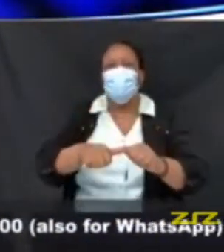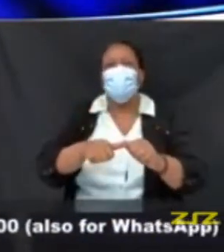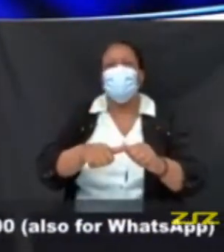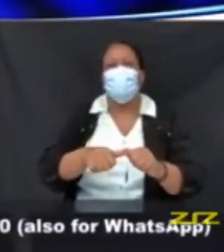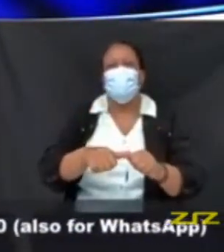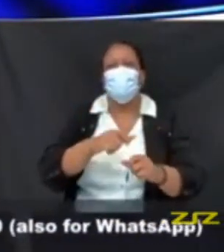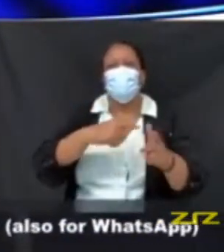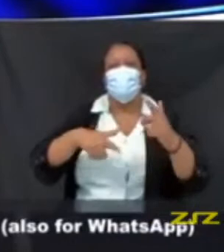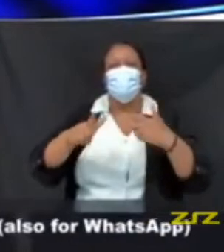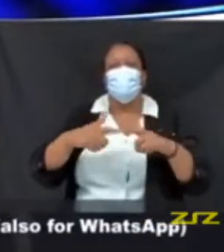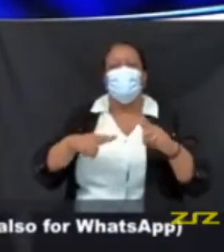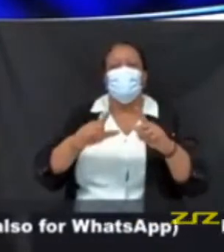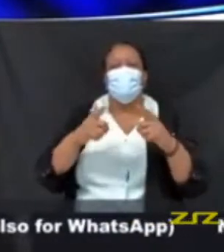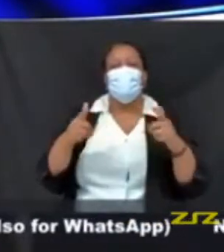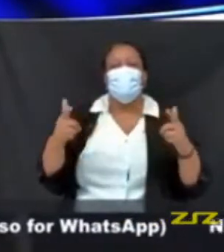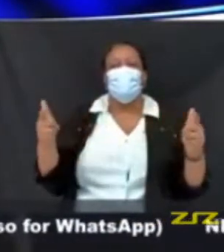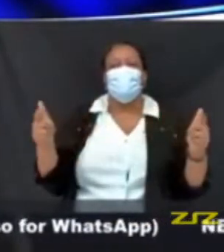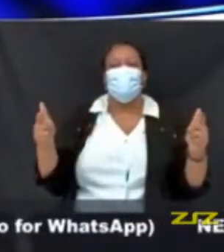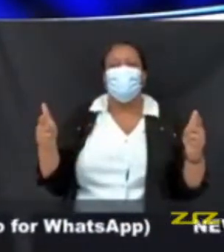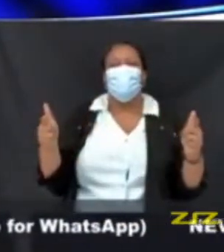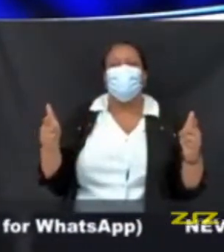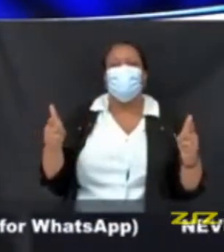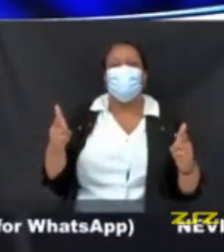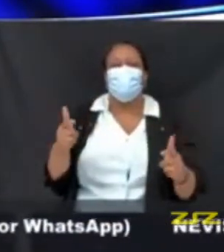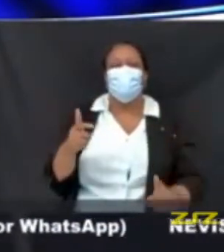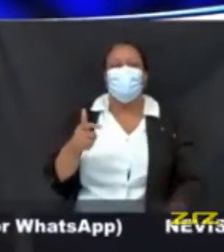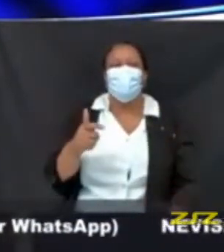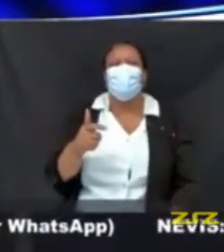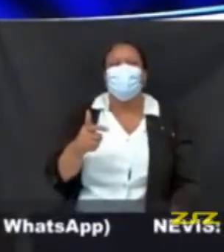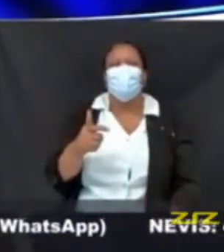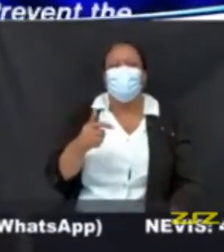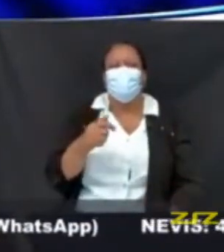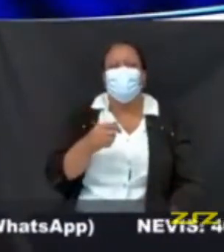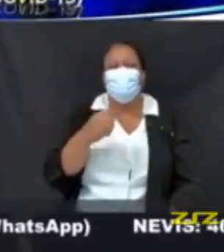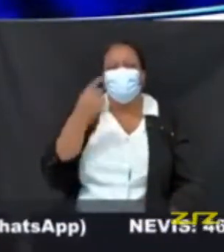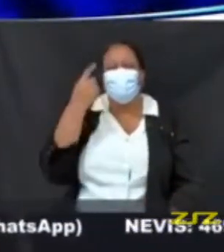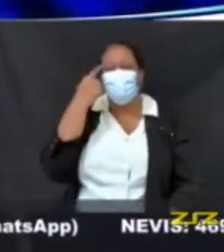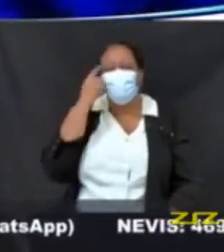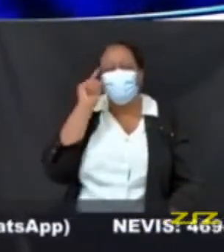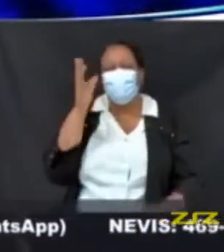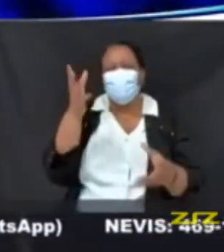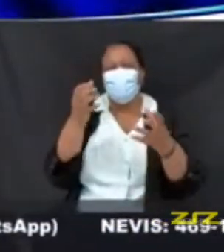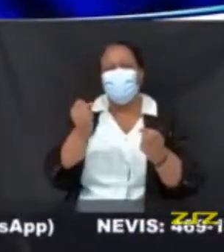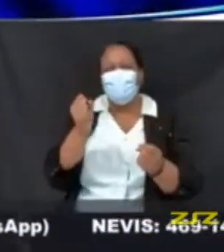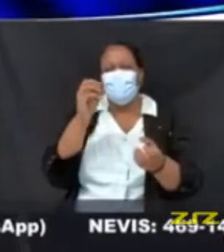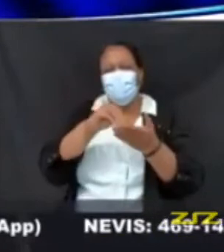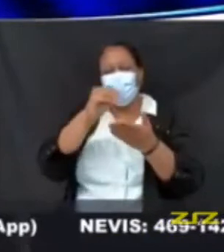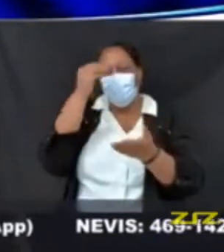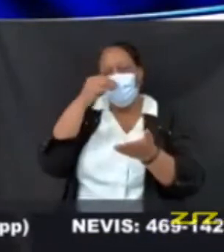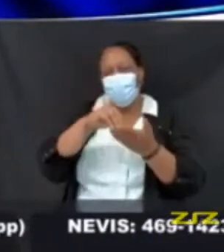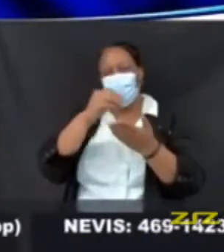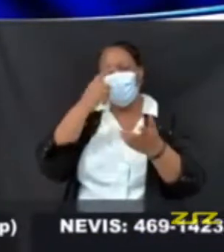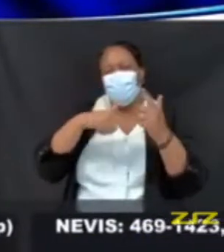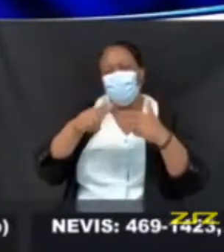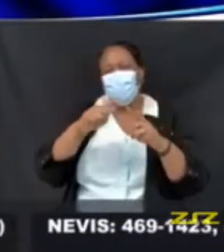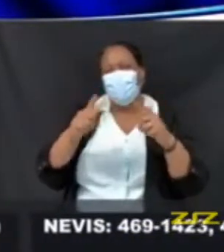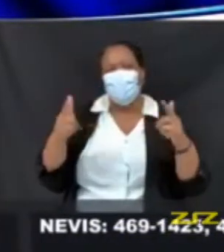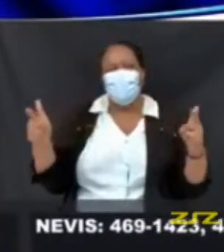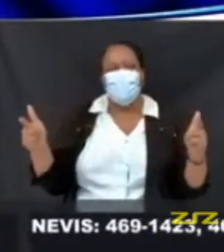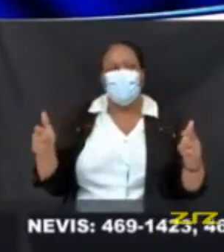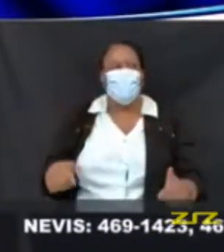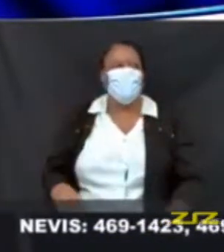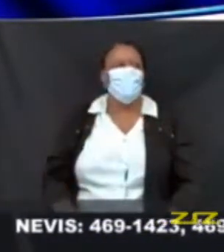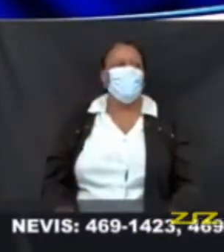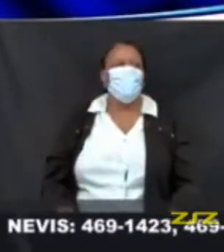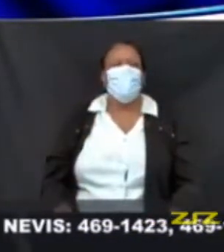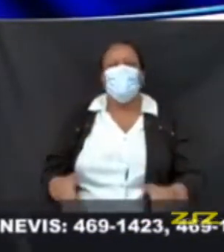some lessons before we start these briefings. And I want to thank Ms. Ophelia Blanchard and our